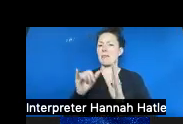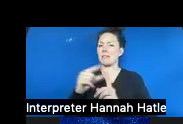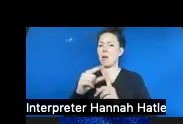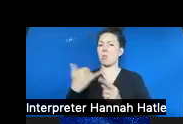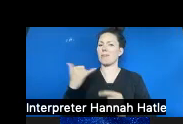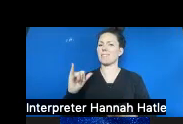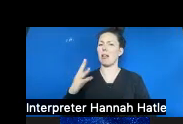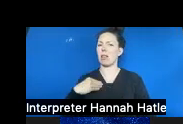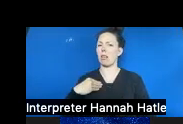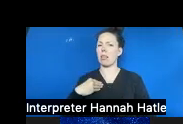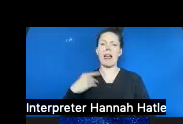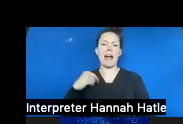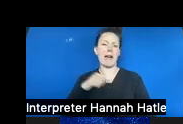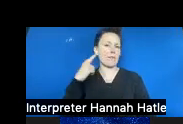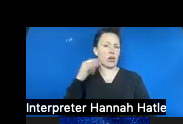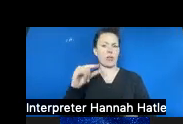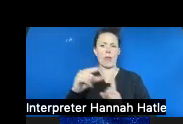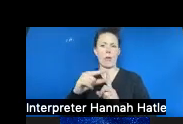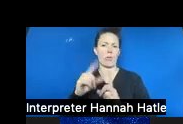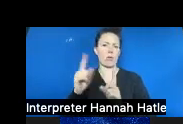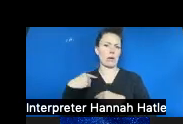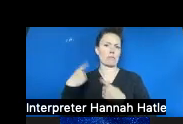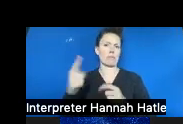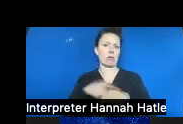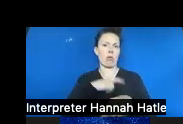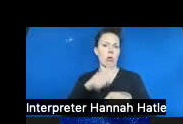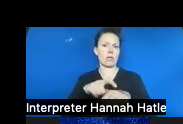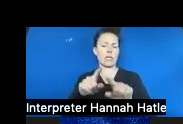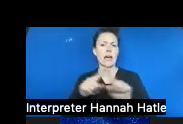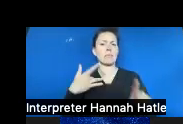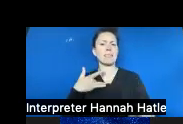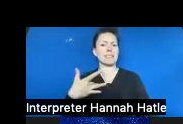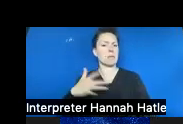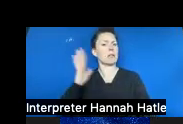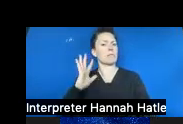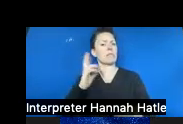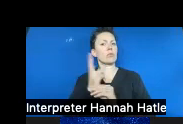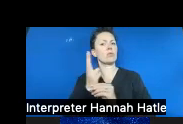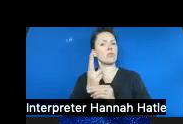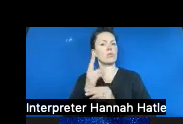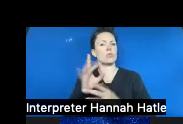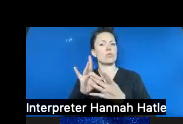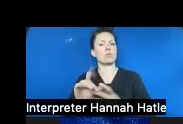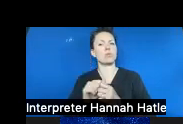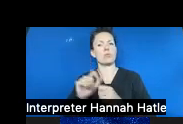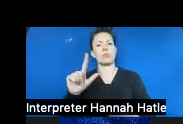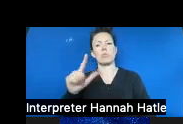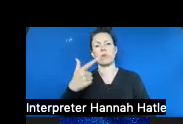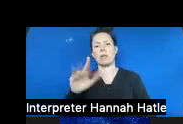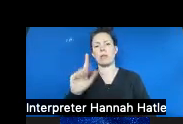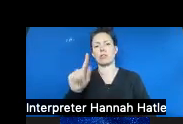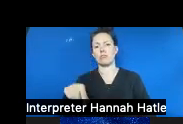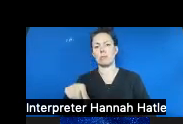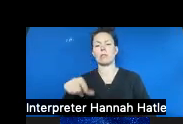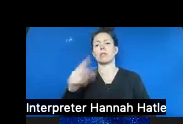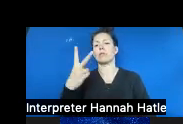I haven't heard it in so long, but a lot of times it was used when talking about the LGBTQ two-spirit youth